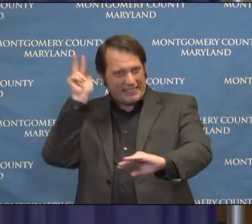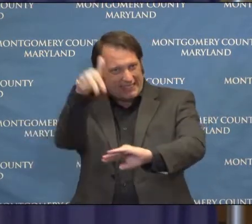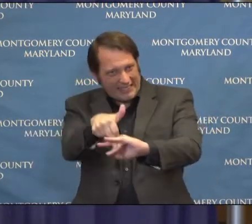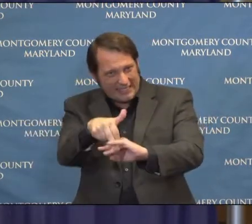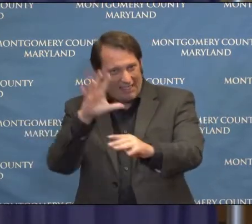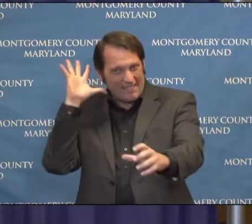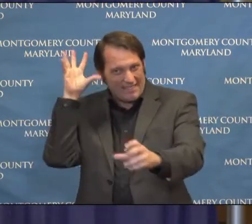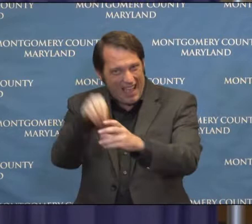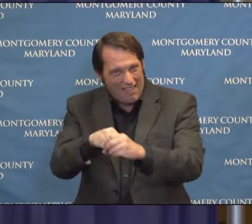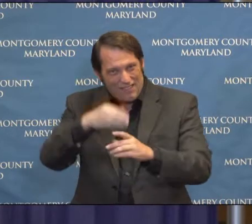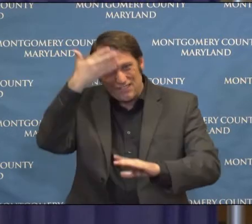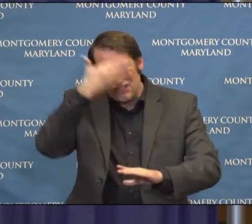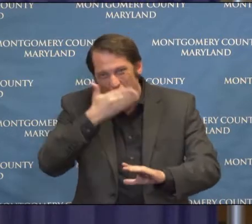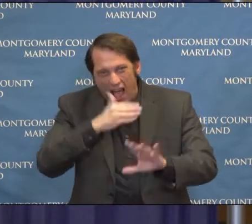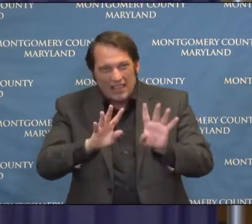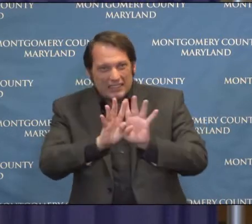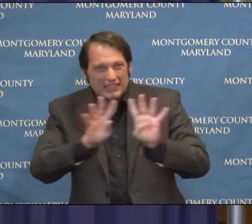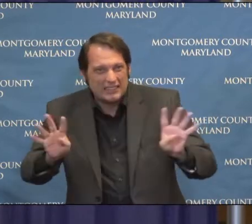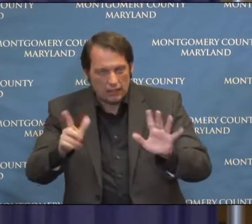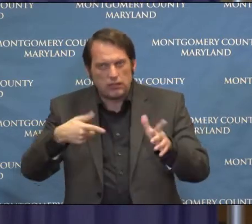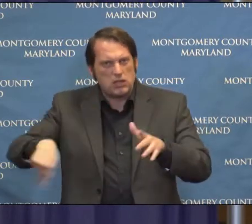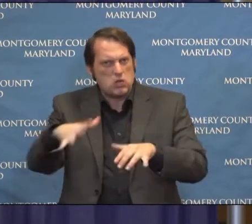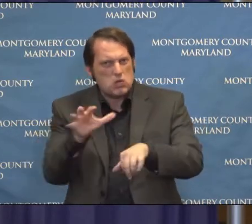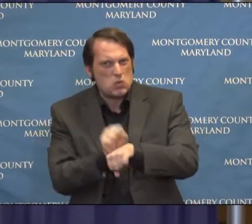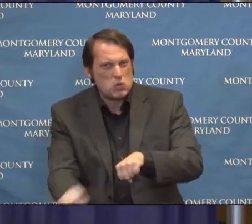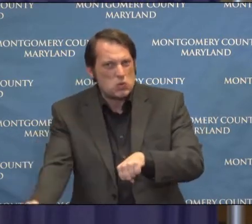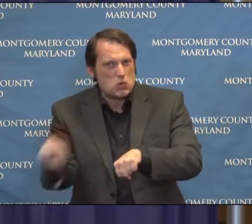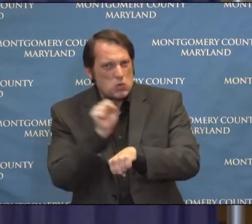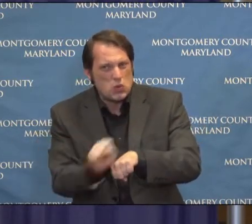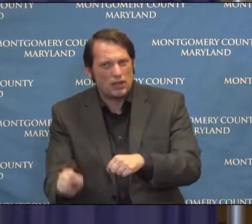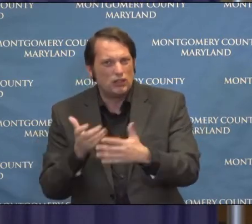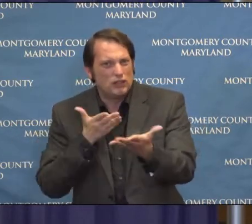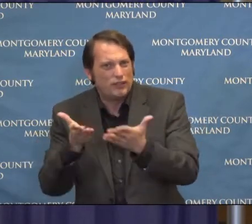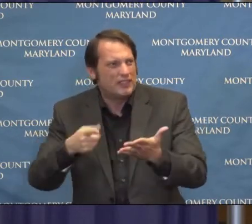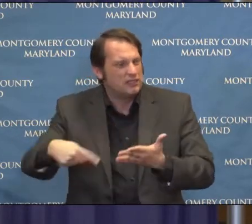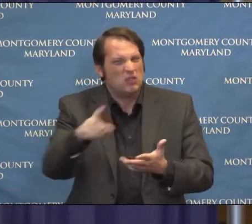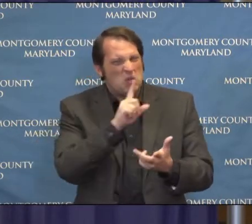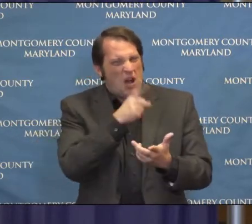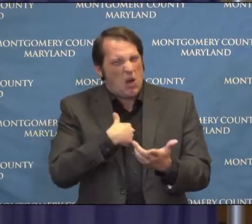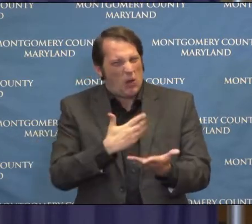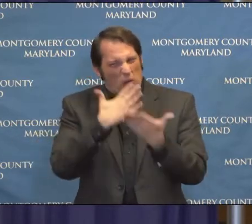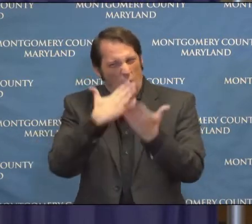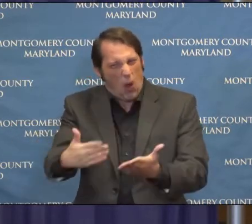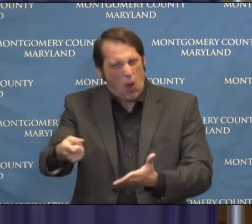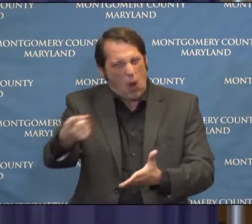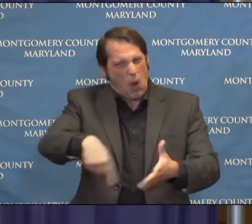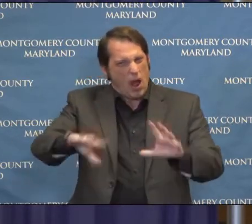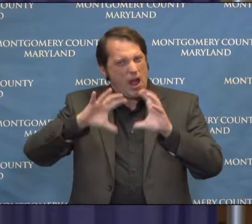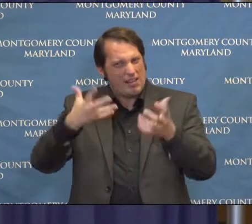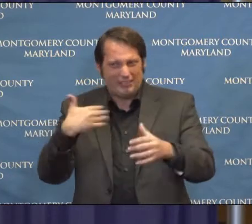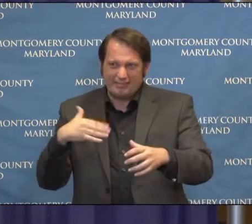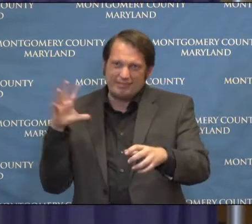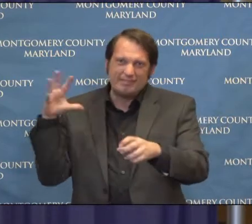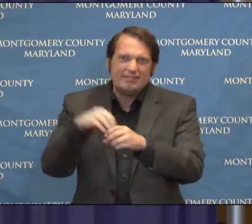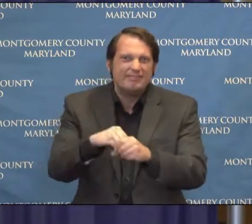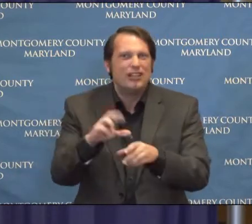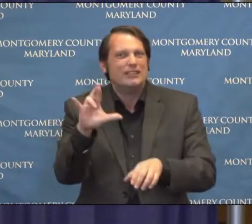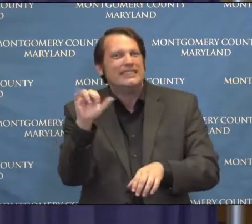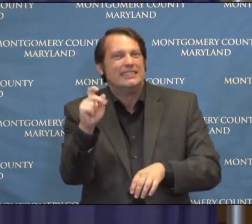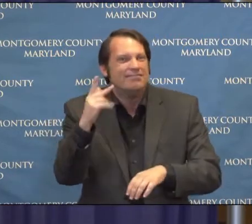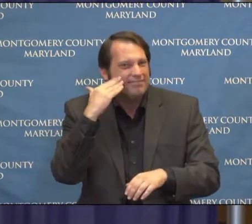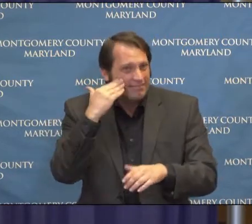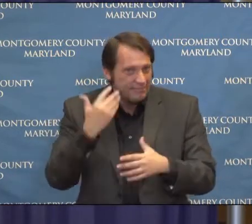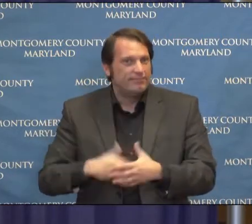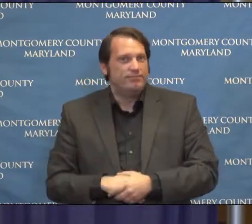of Montgomery County. So thank you to all of you. As it relates to the cases or residents who've tested positive